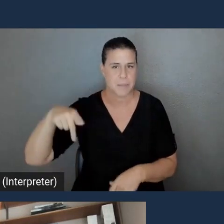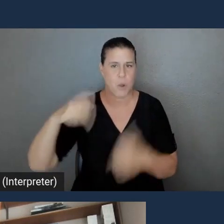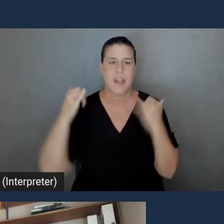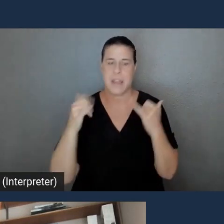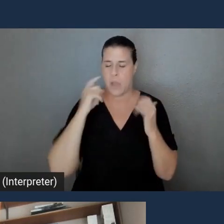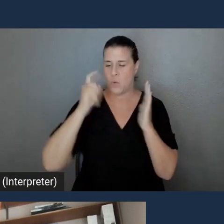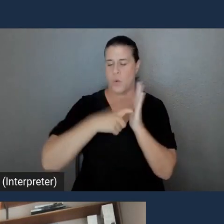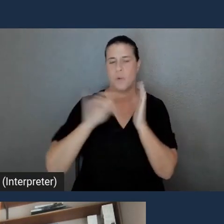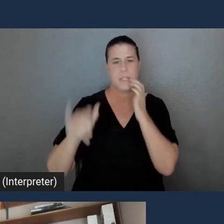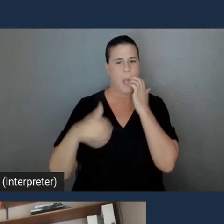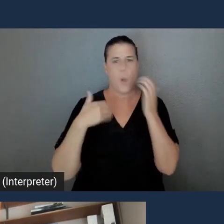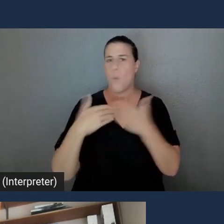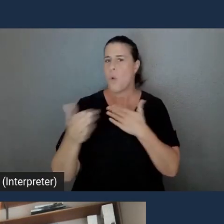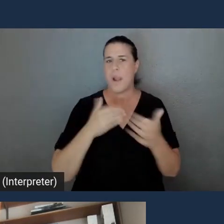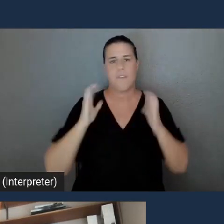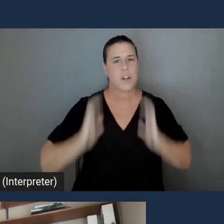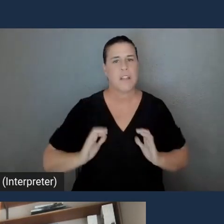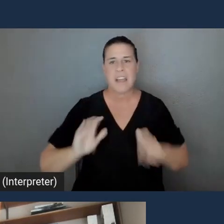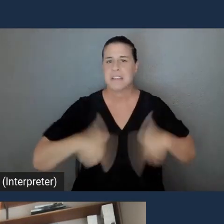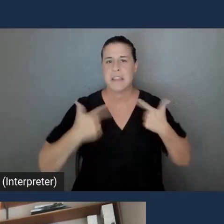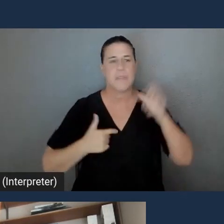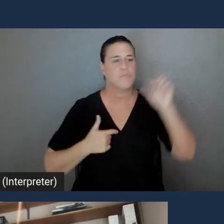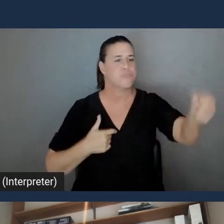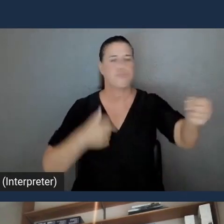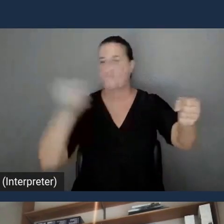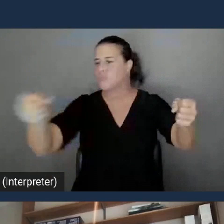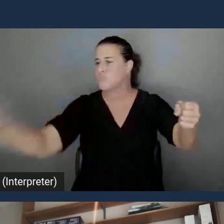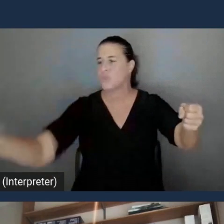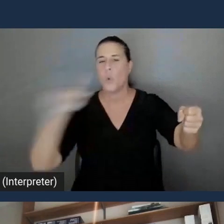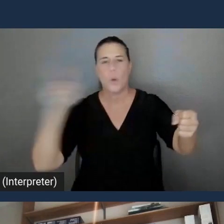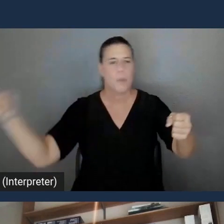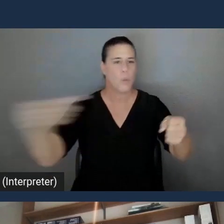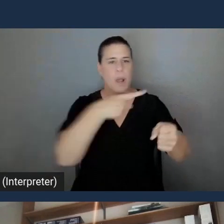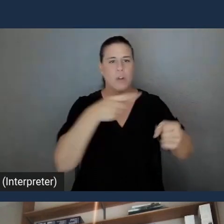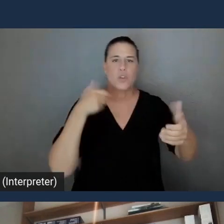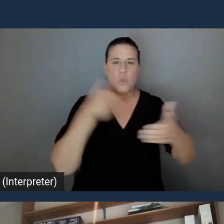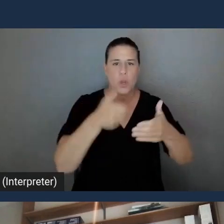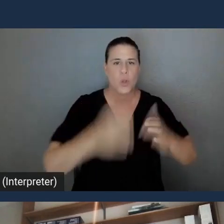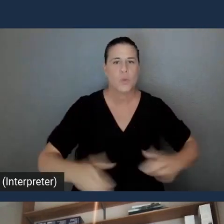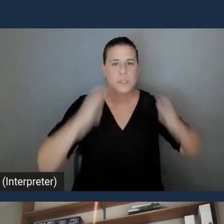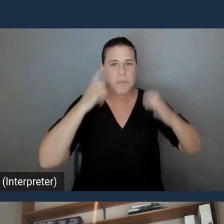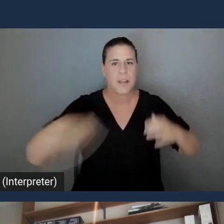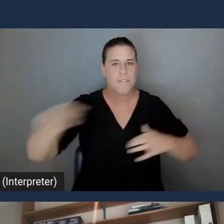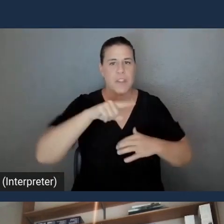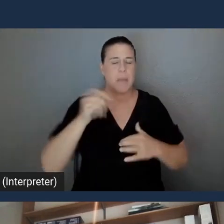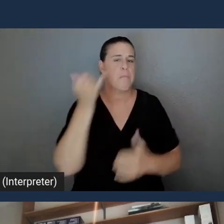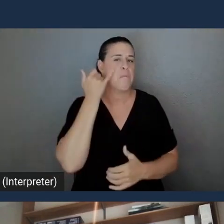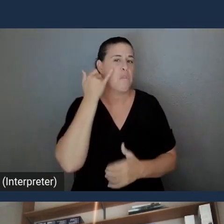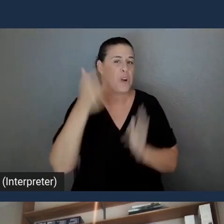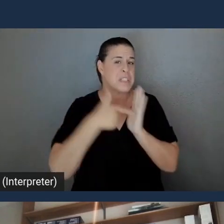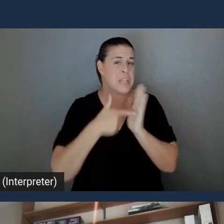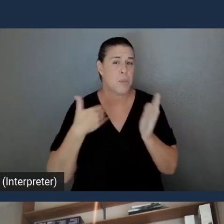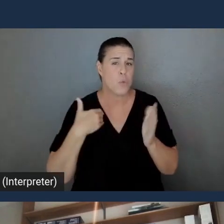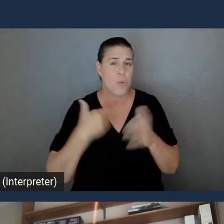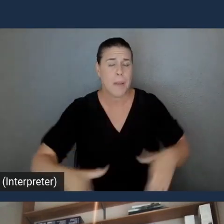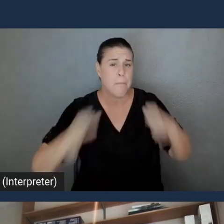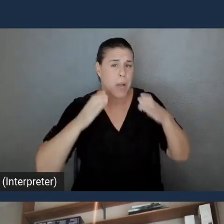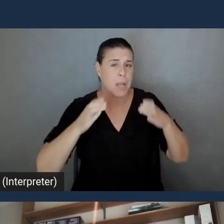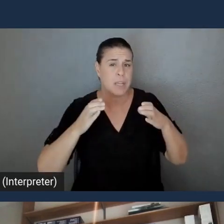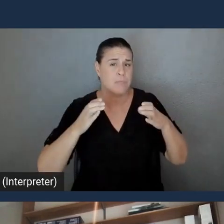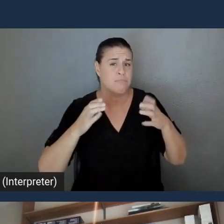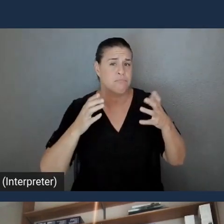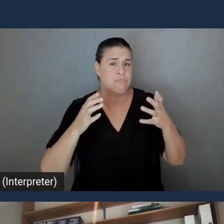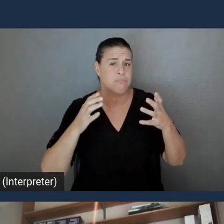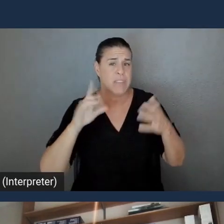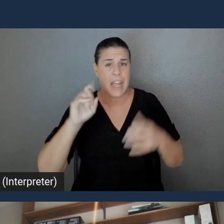find is that wherever clients are based, they will be routed to the closest bucket to them. So if, for example, you had a bucket